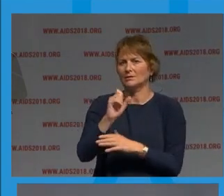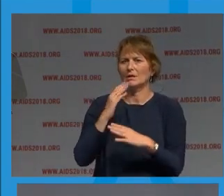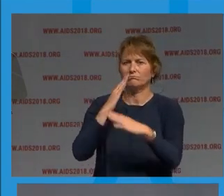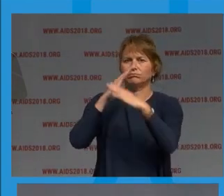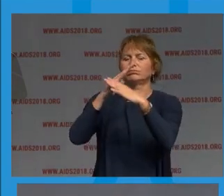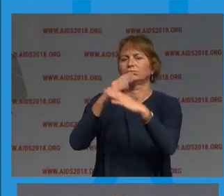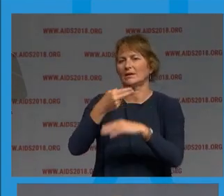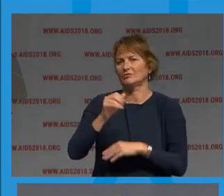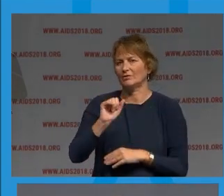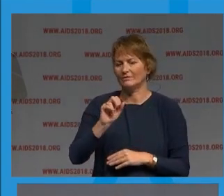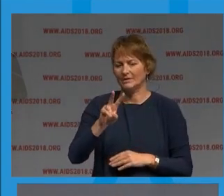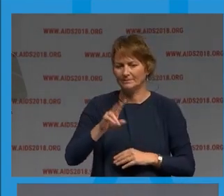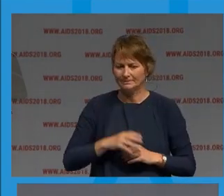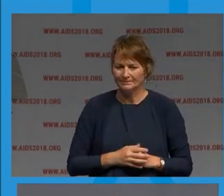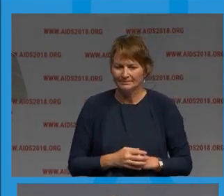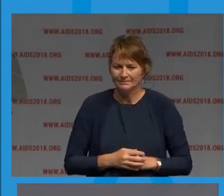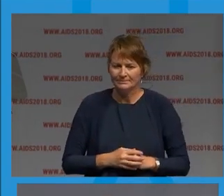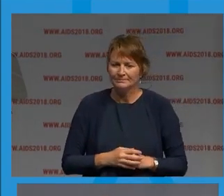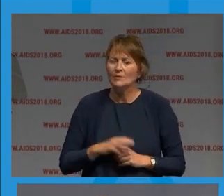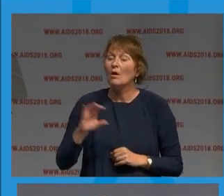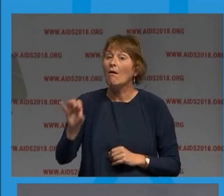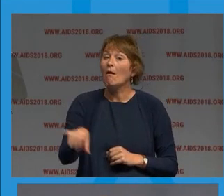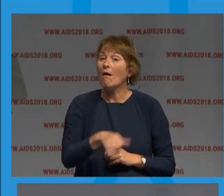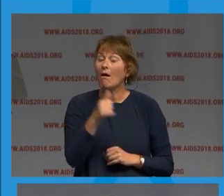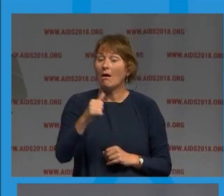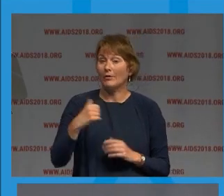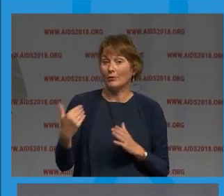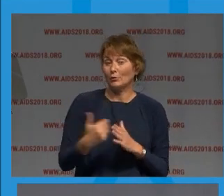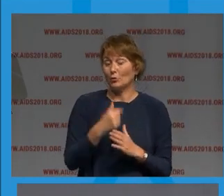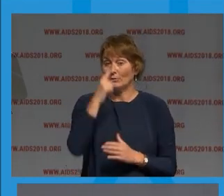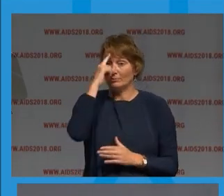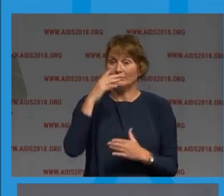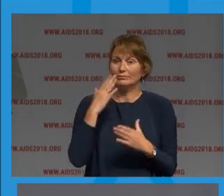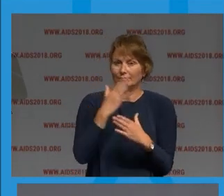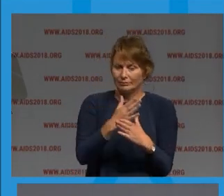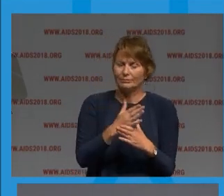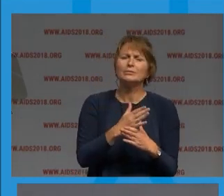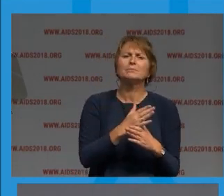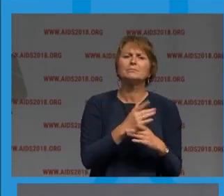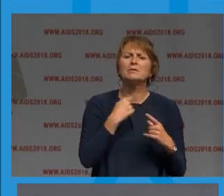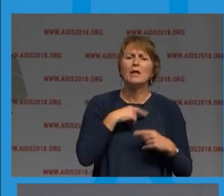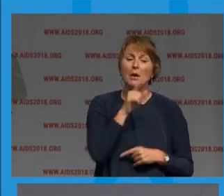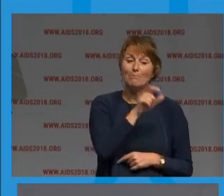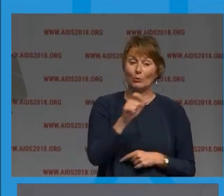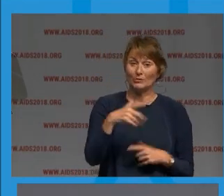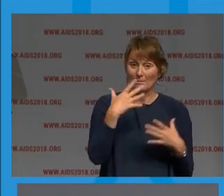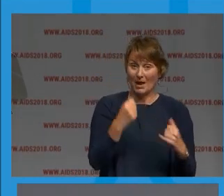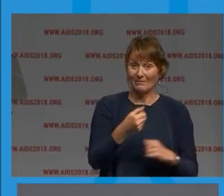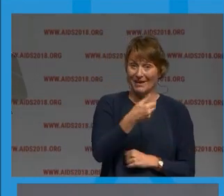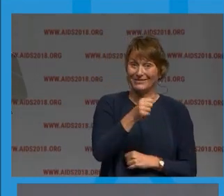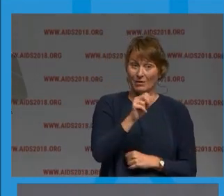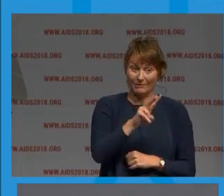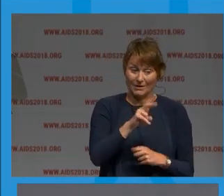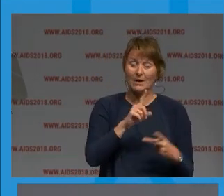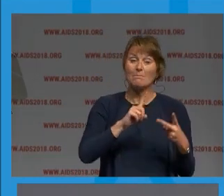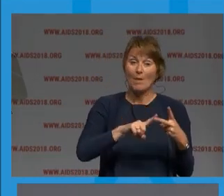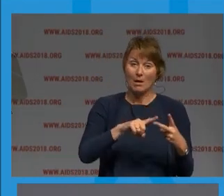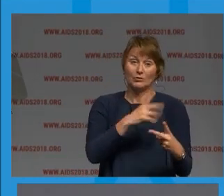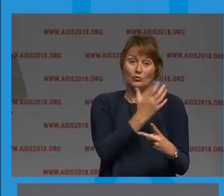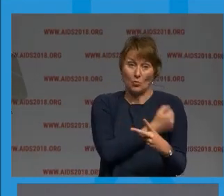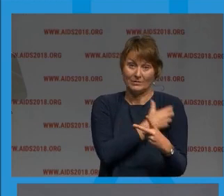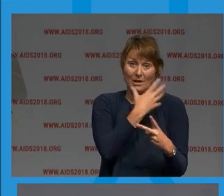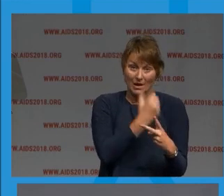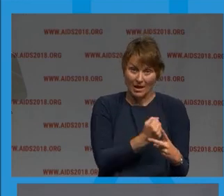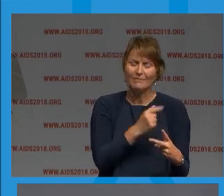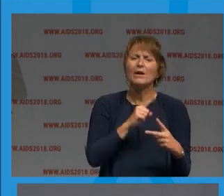Another intervention aimed at enhancing ART initiation and virus suppression among people living with HIV who inject drugs is